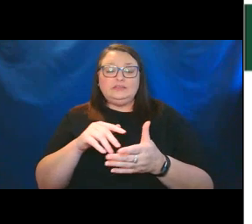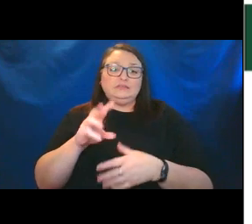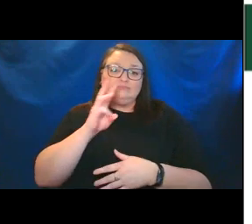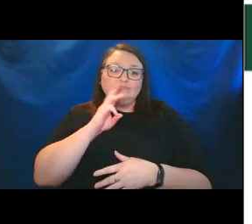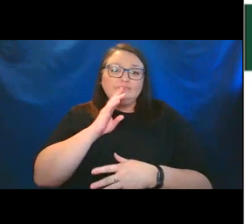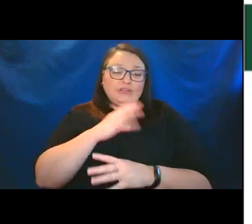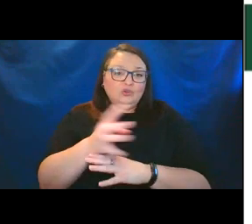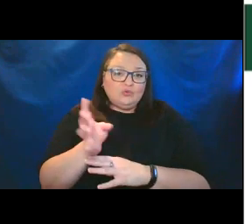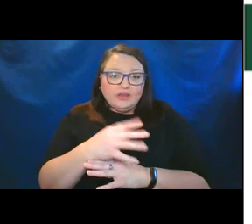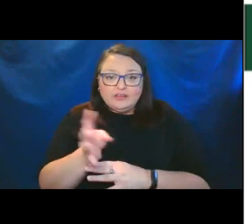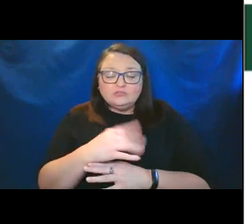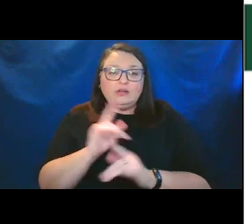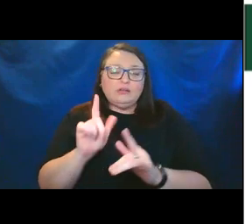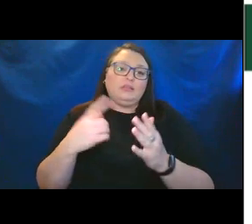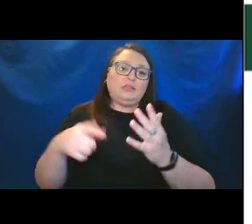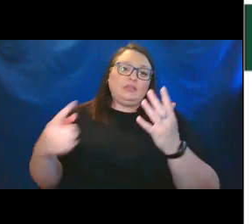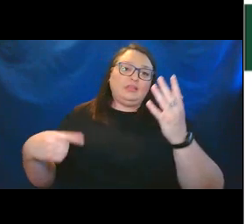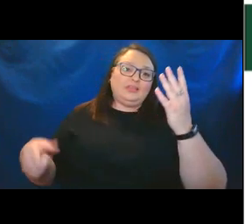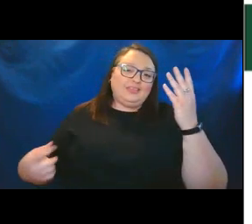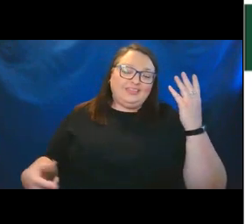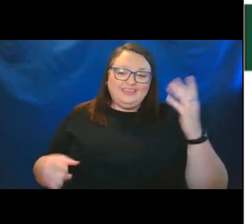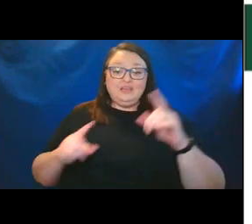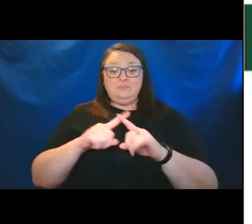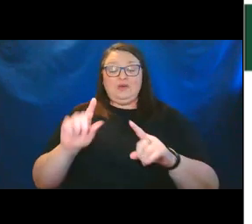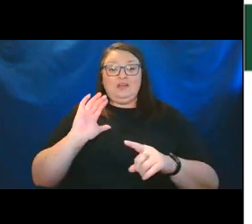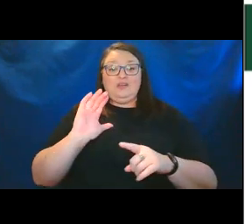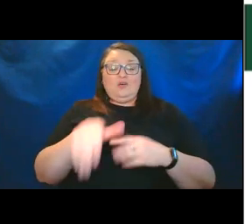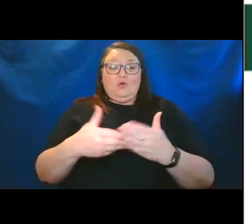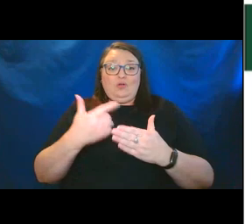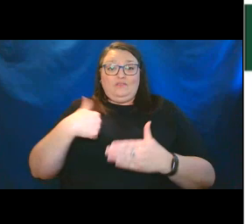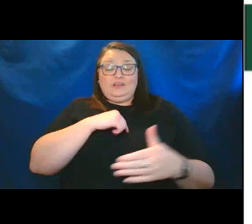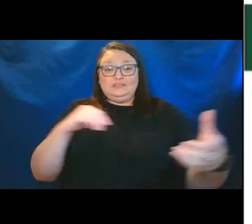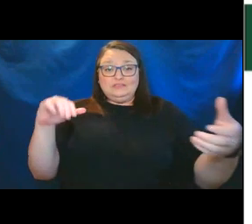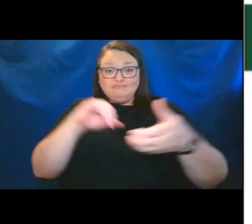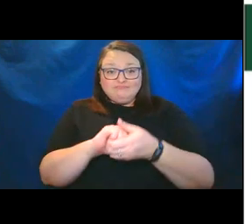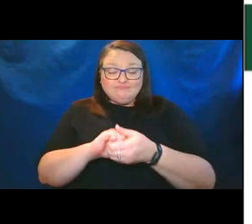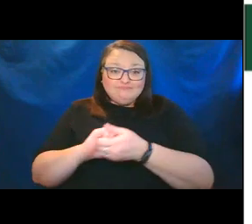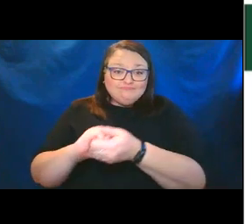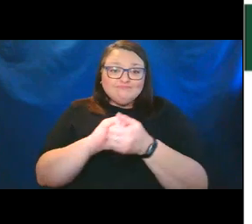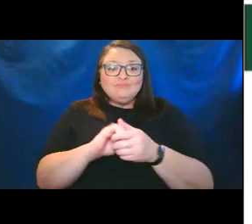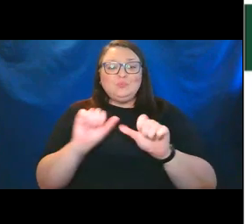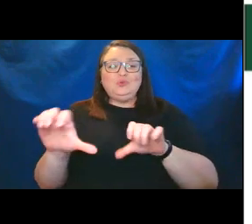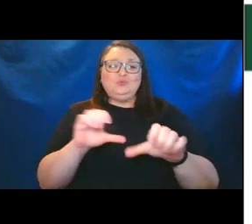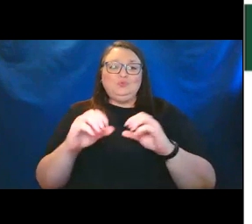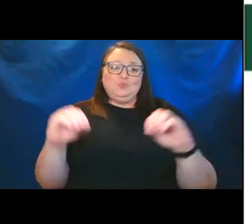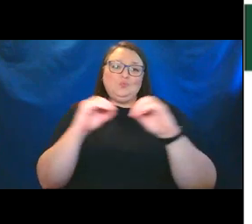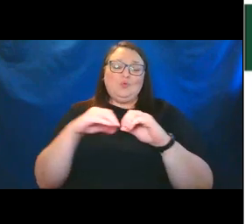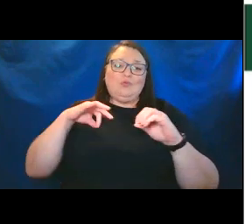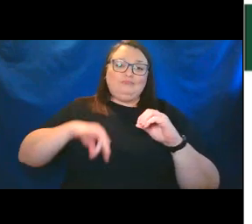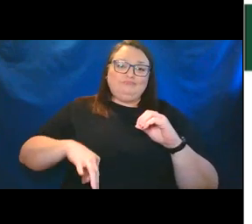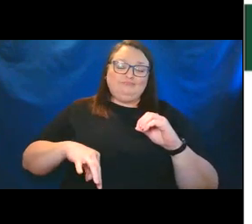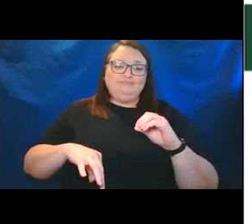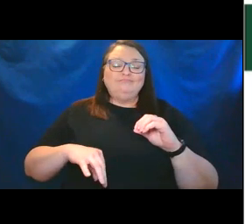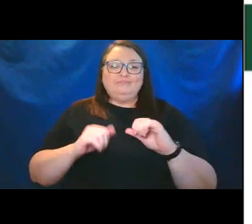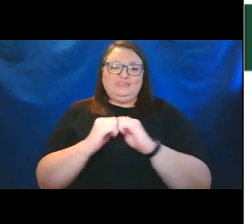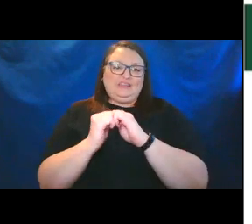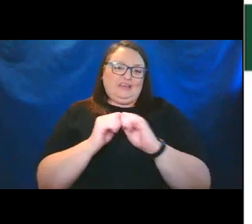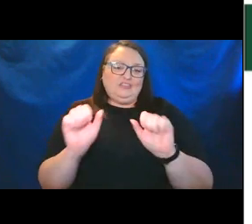is with our powers combined, we can do more good together. So you can head to the next slide.